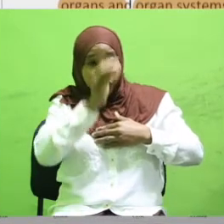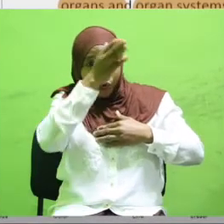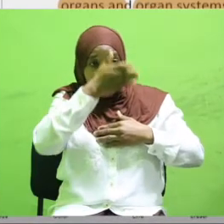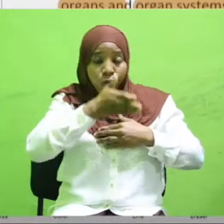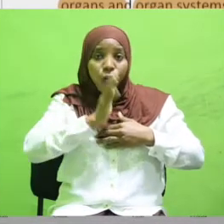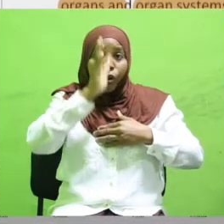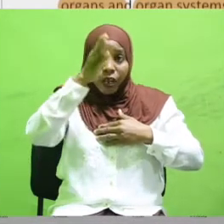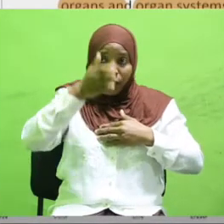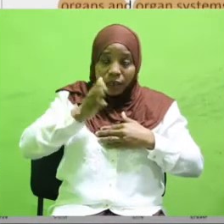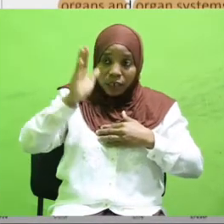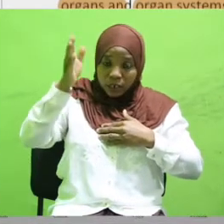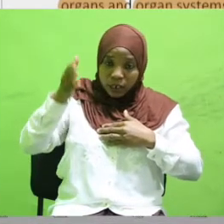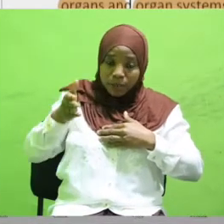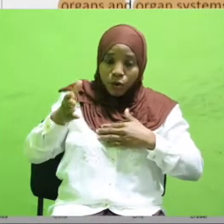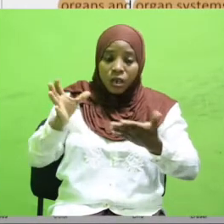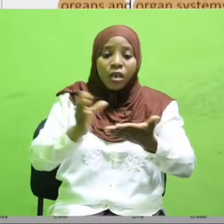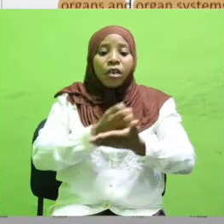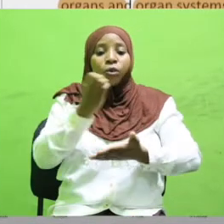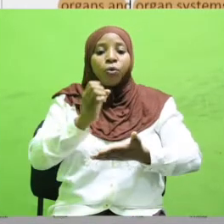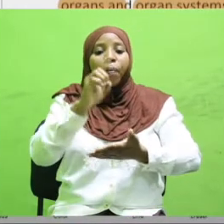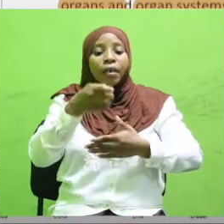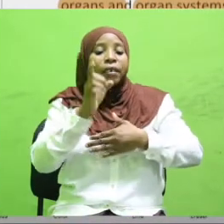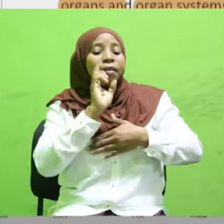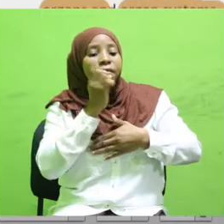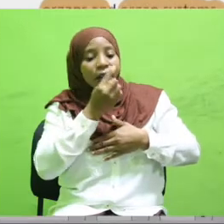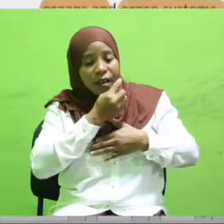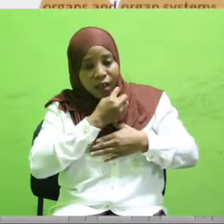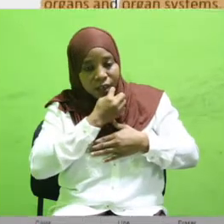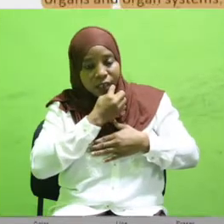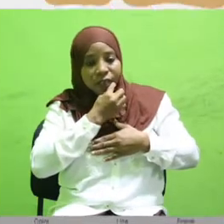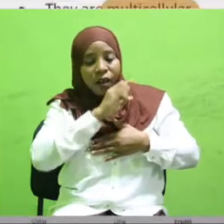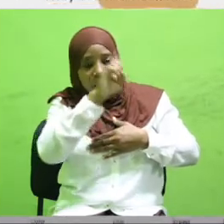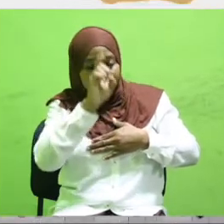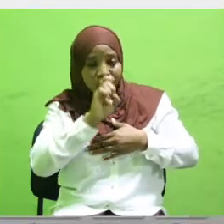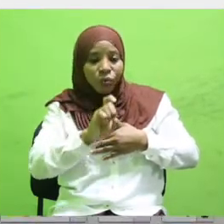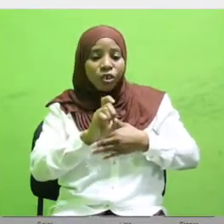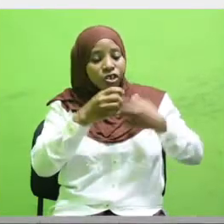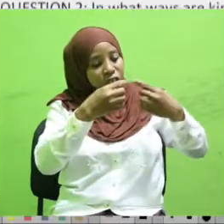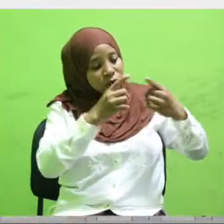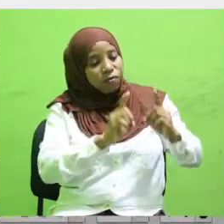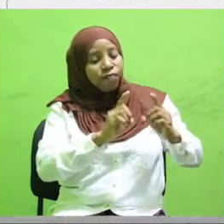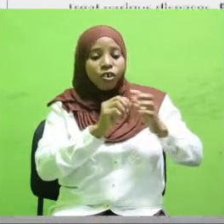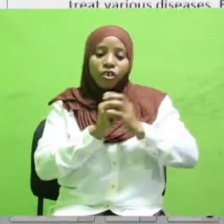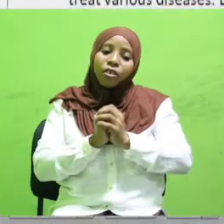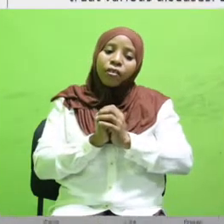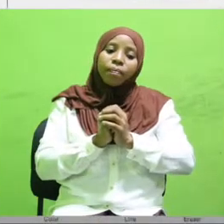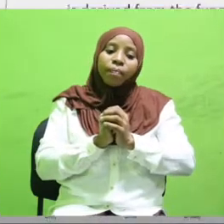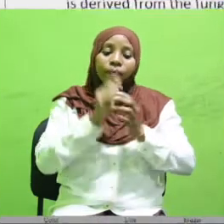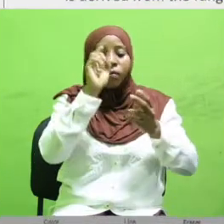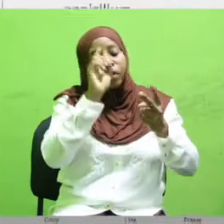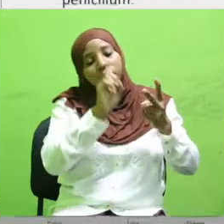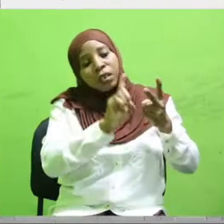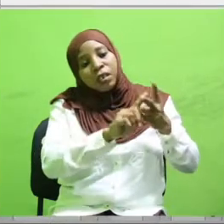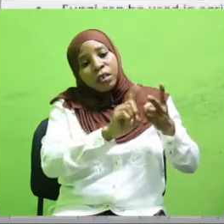can answer a question based on differentiation. Moving ahead to the second question, in what